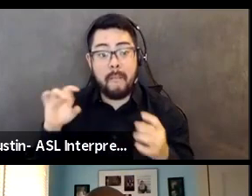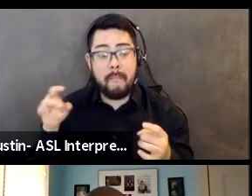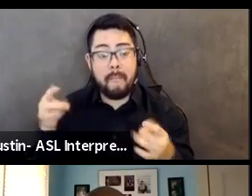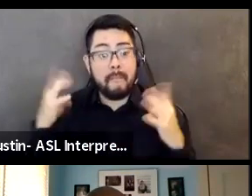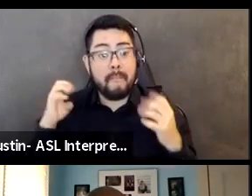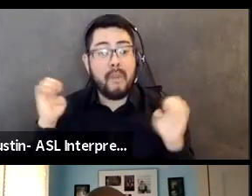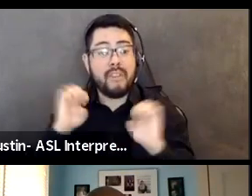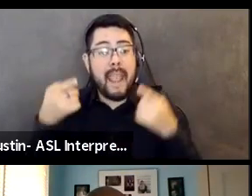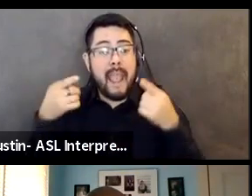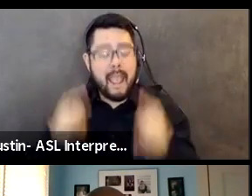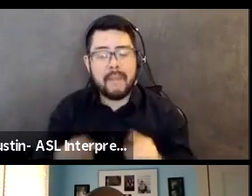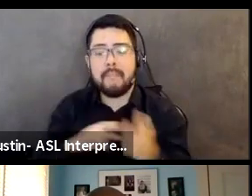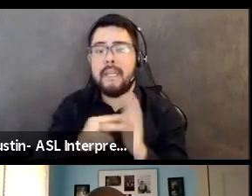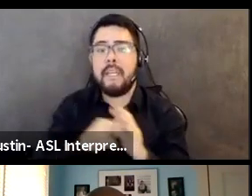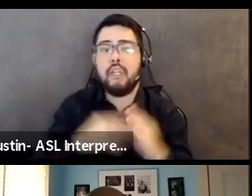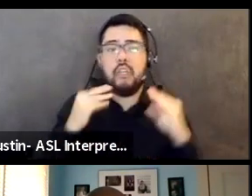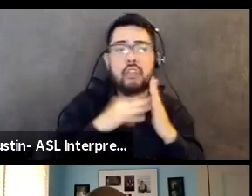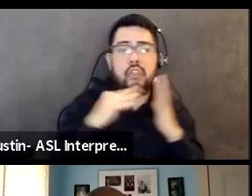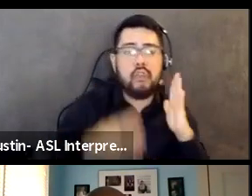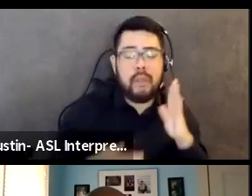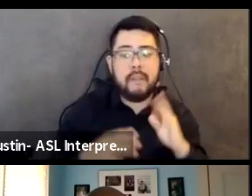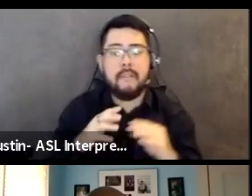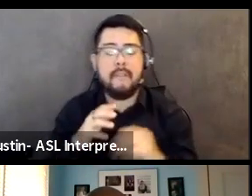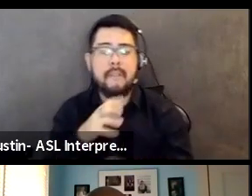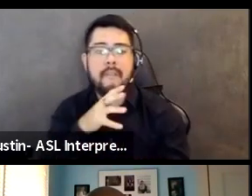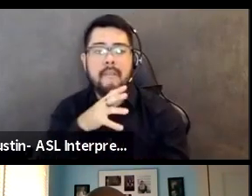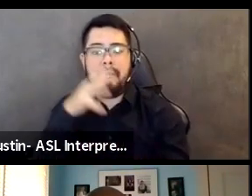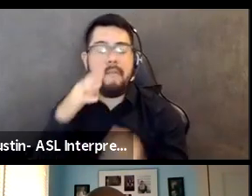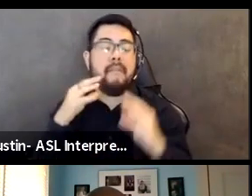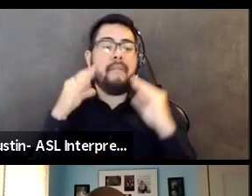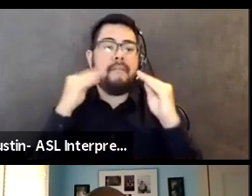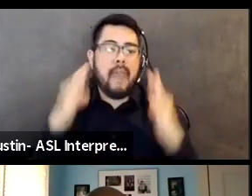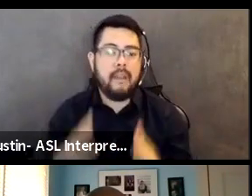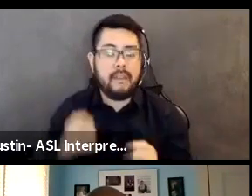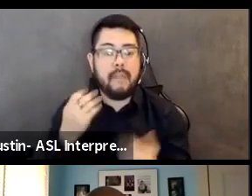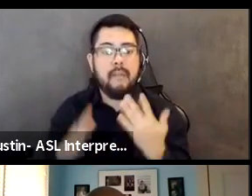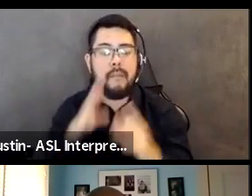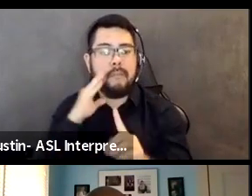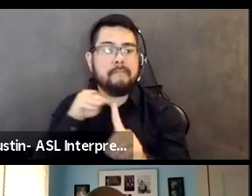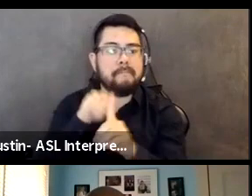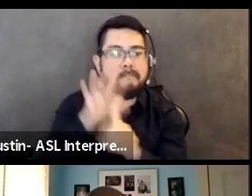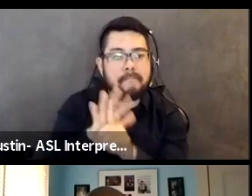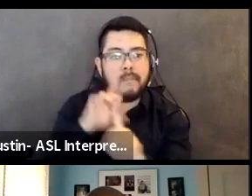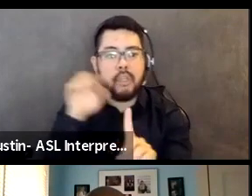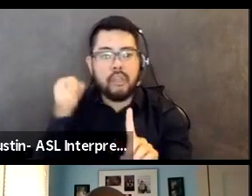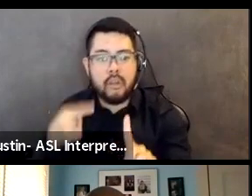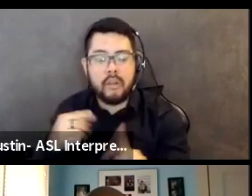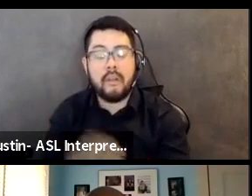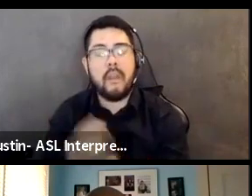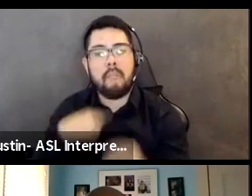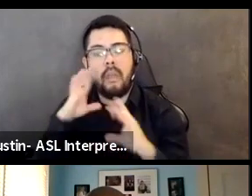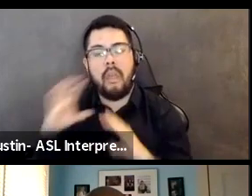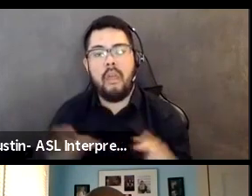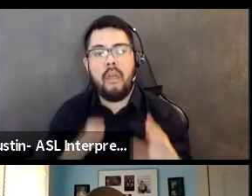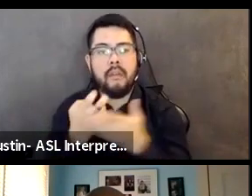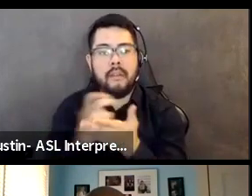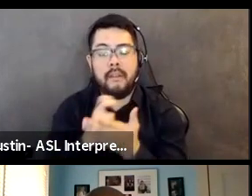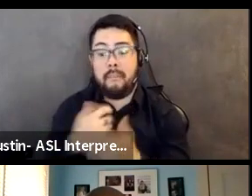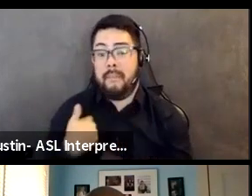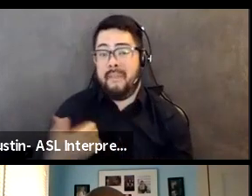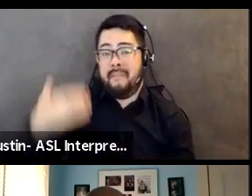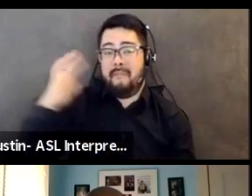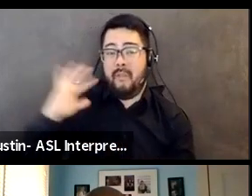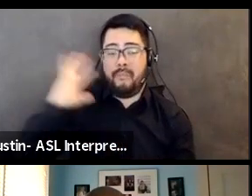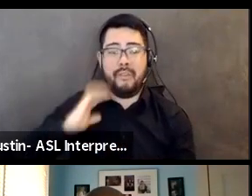students and faculty would be exposed and potentially be targets this keeps me up at night as the former chief of staff for the cook